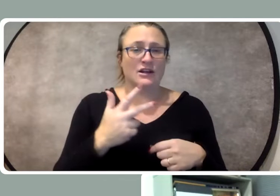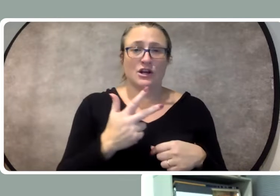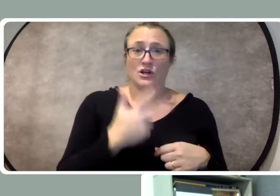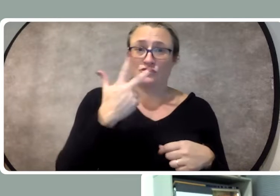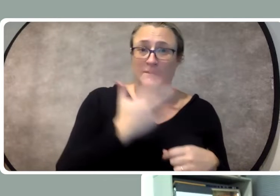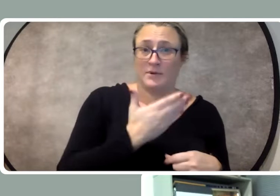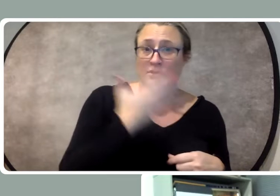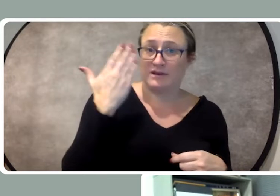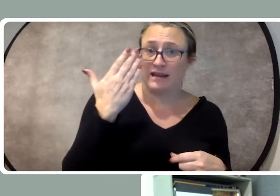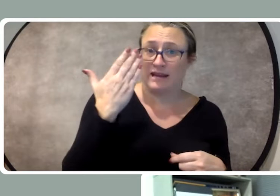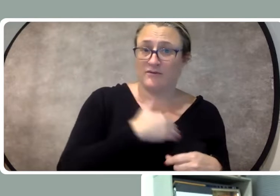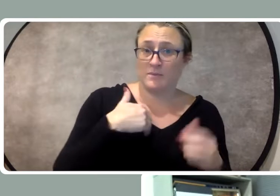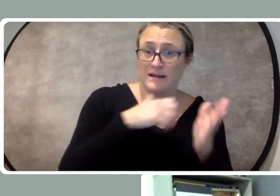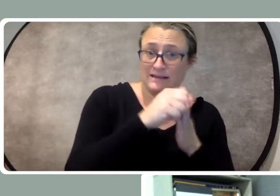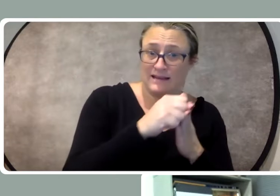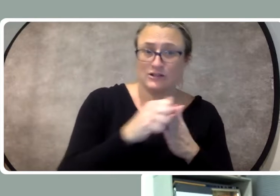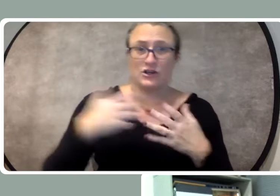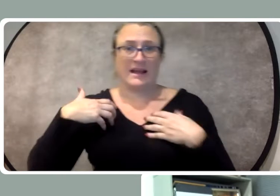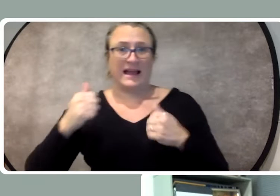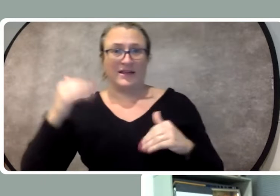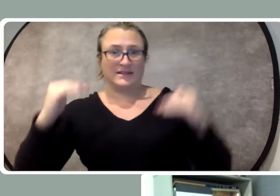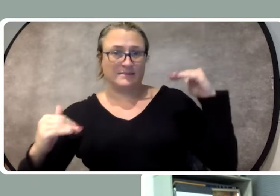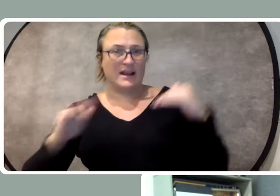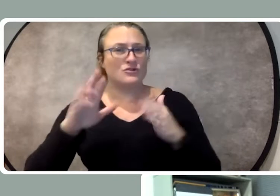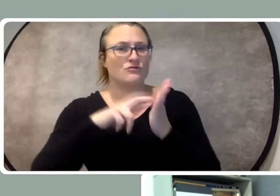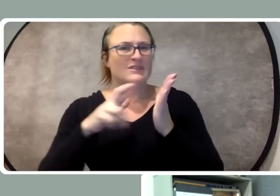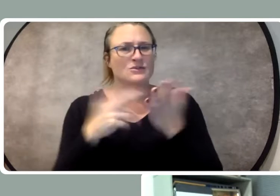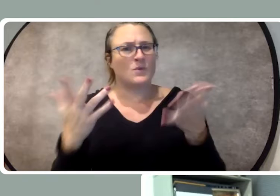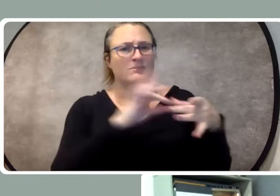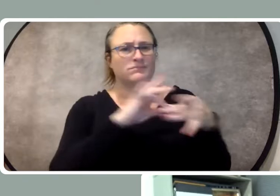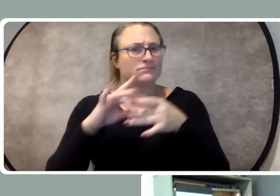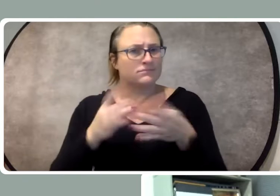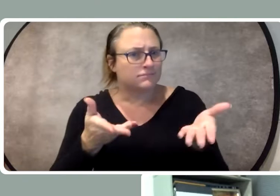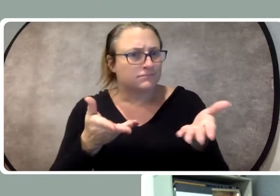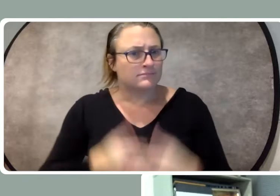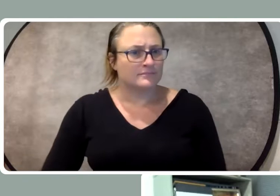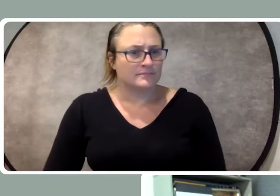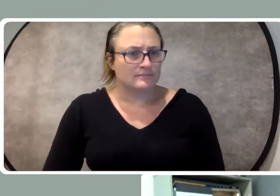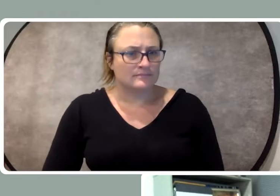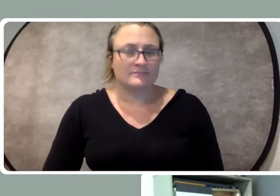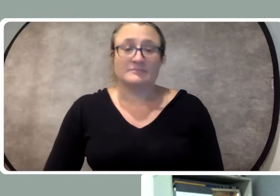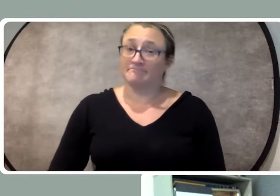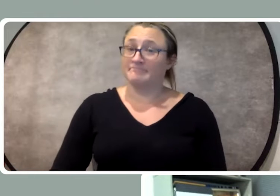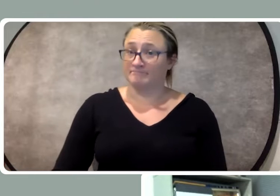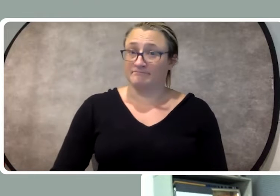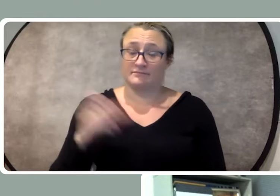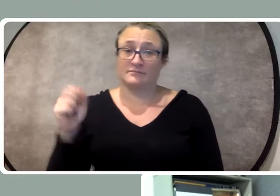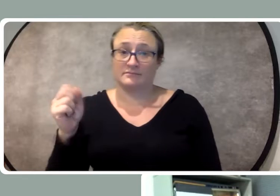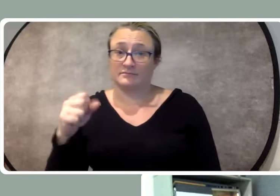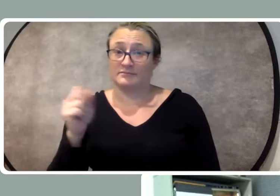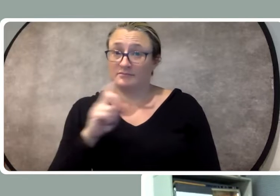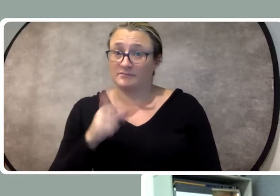and health disparities in your research. Yes. So, as many of you